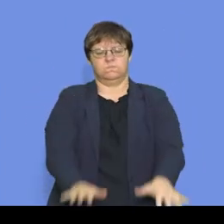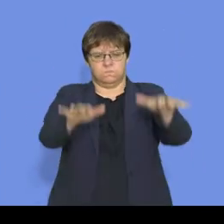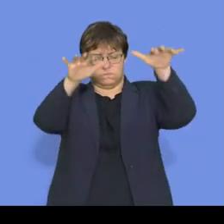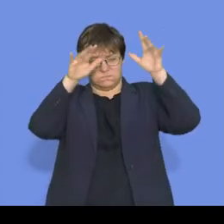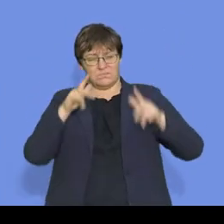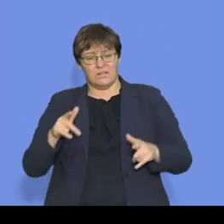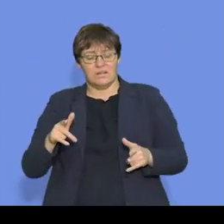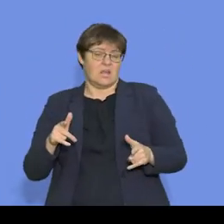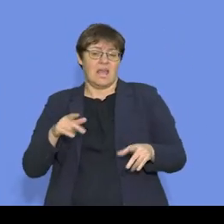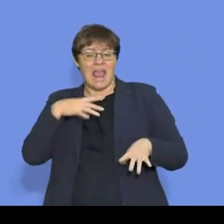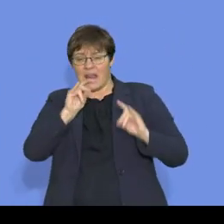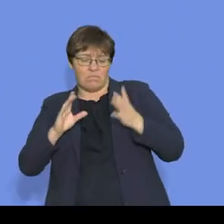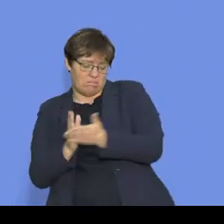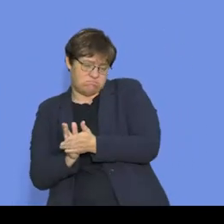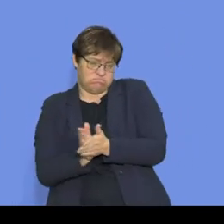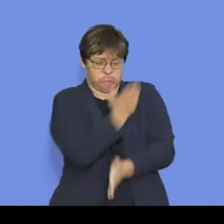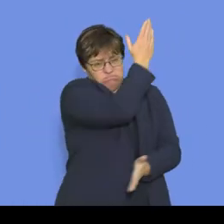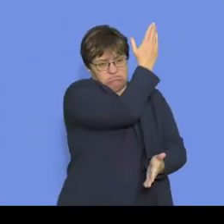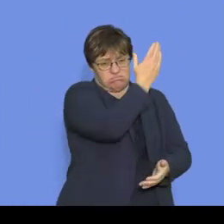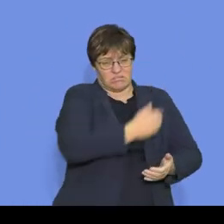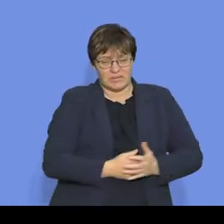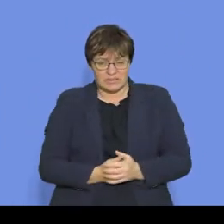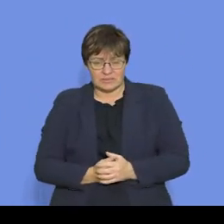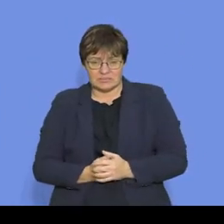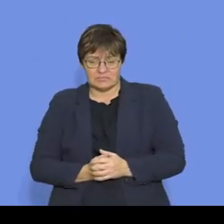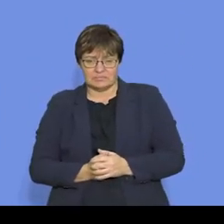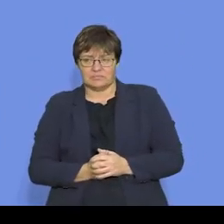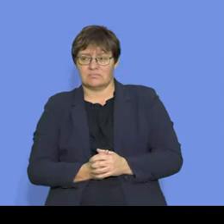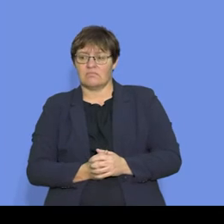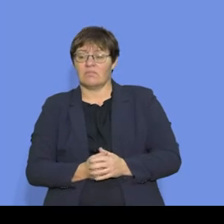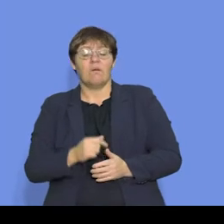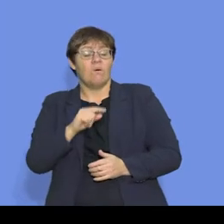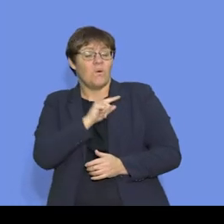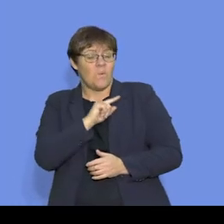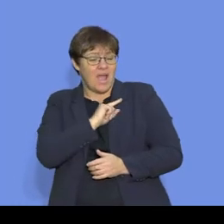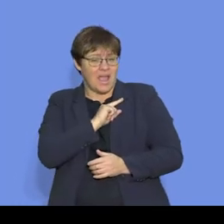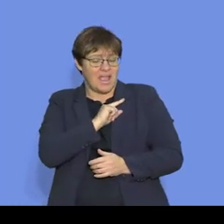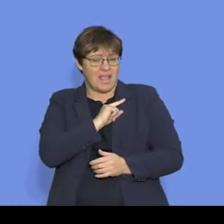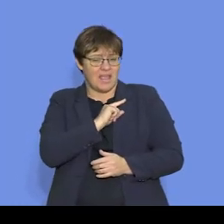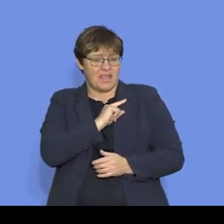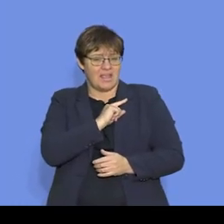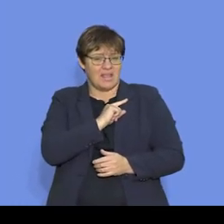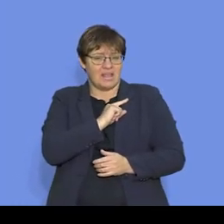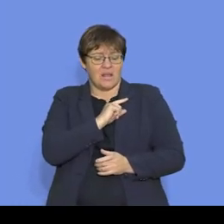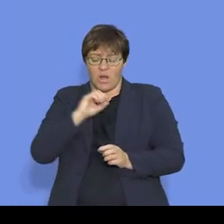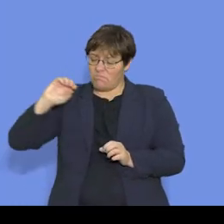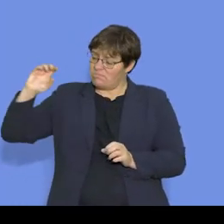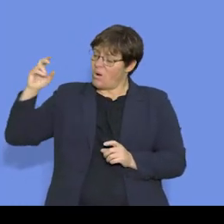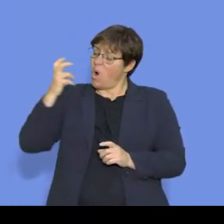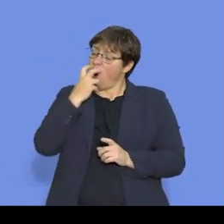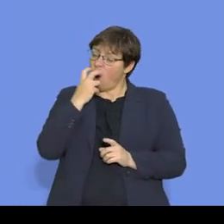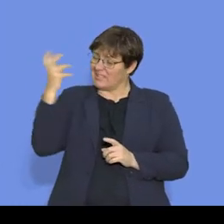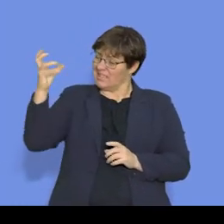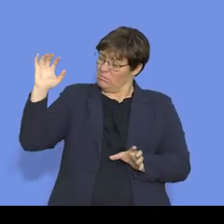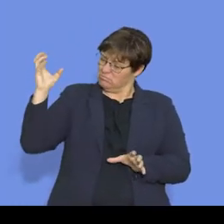swept animals over the Earth. Then, because of the impact,